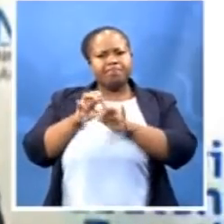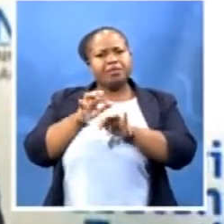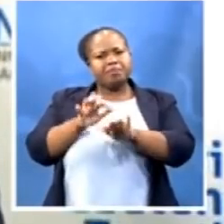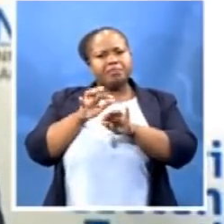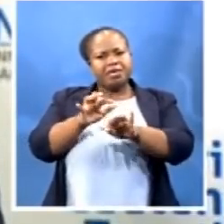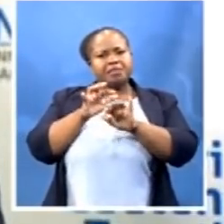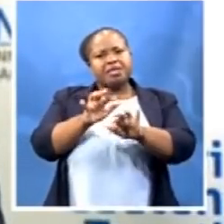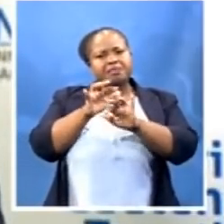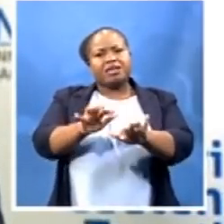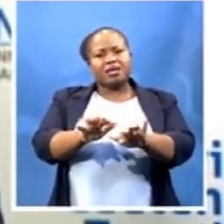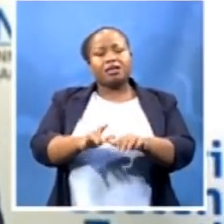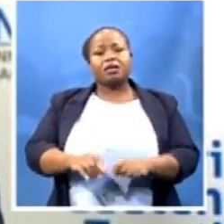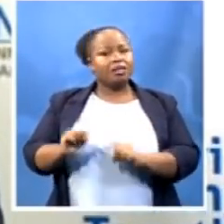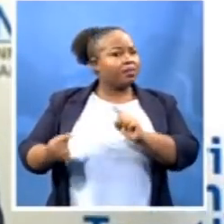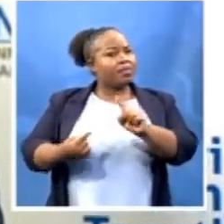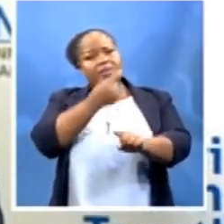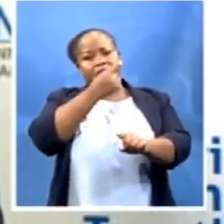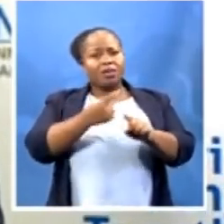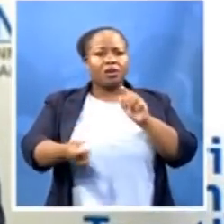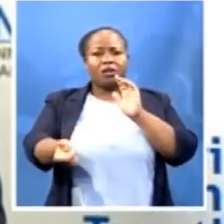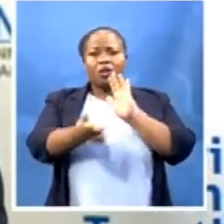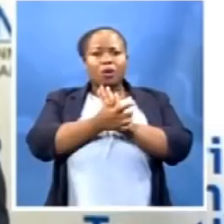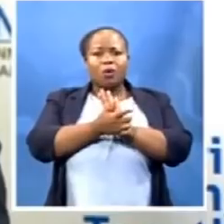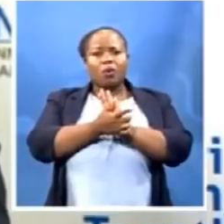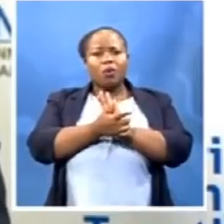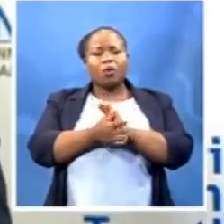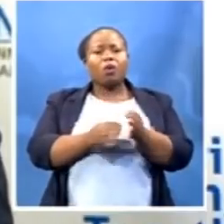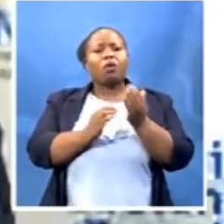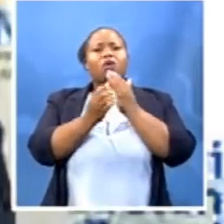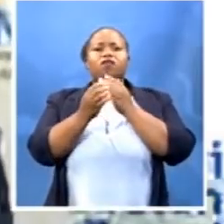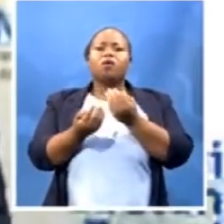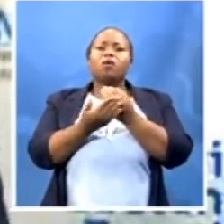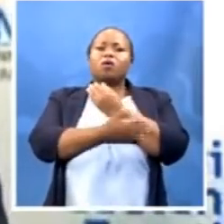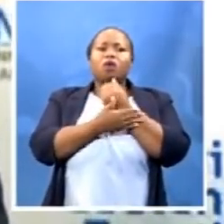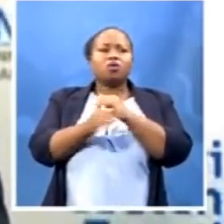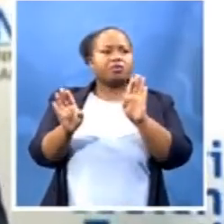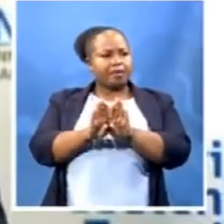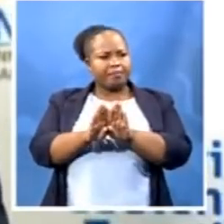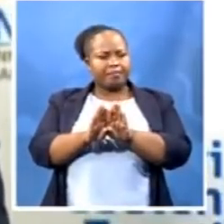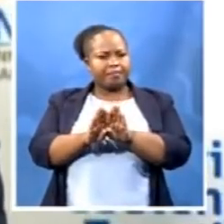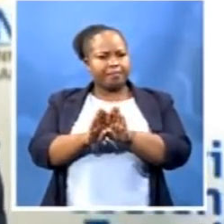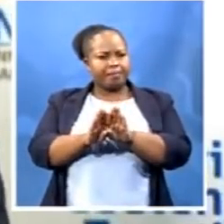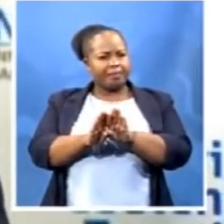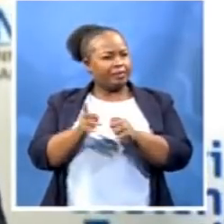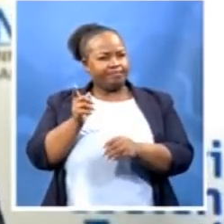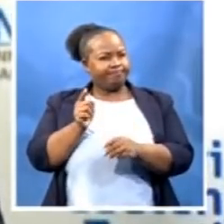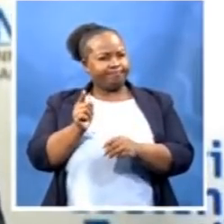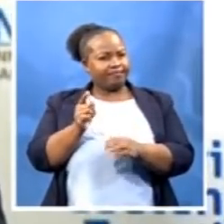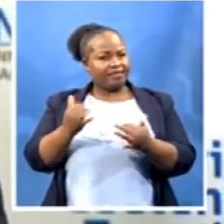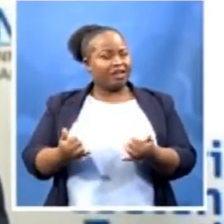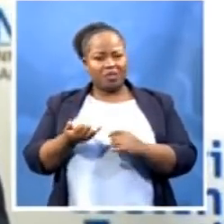the lockdown regulations, which demonstrates how